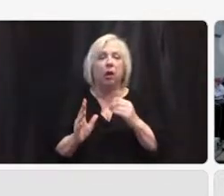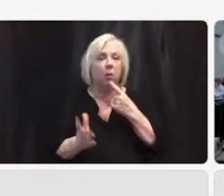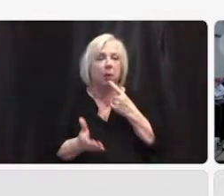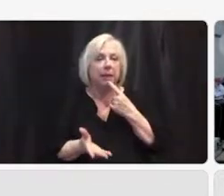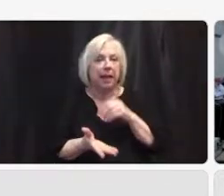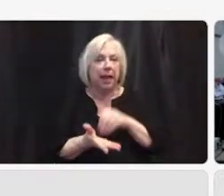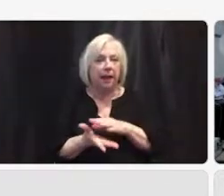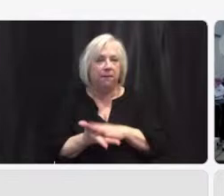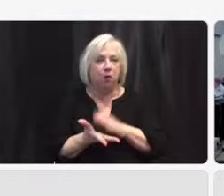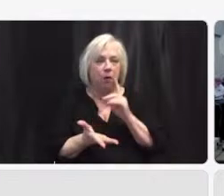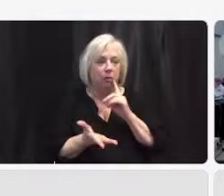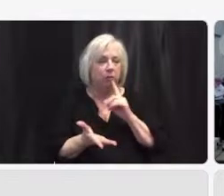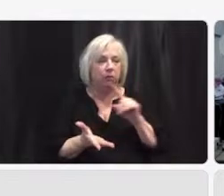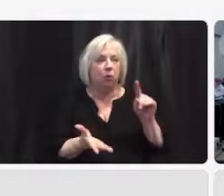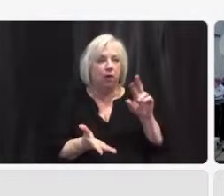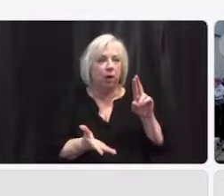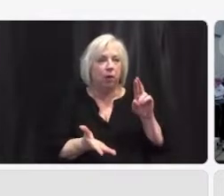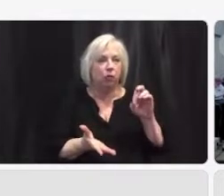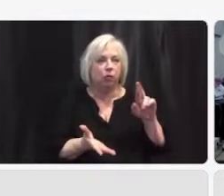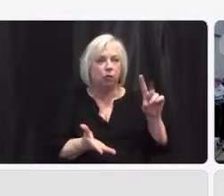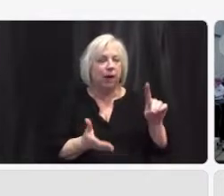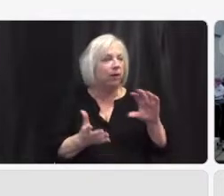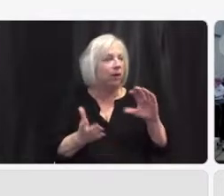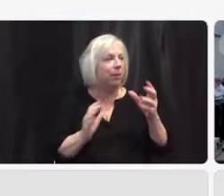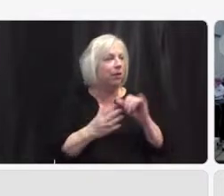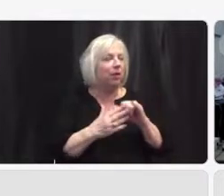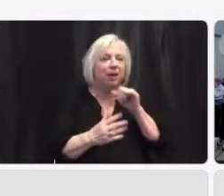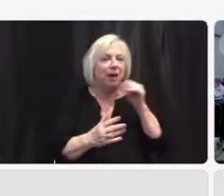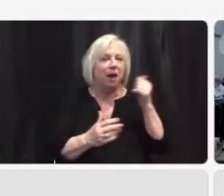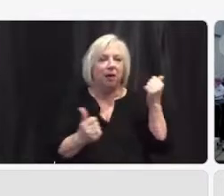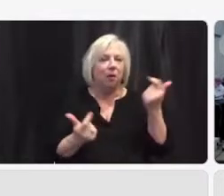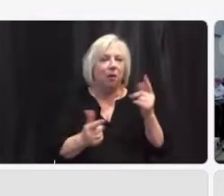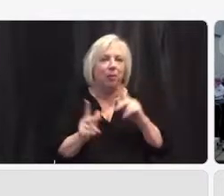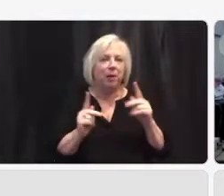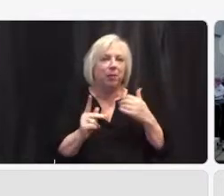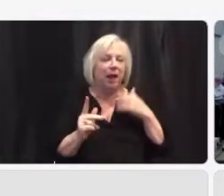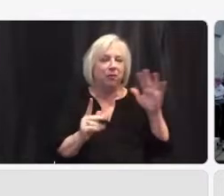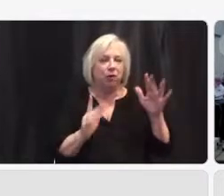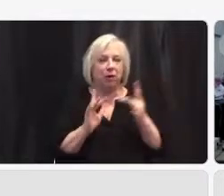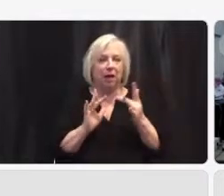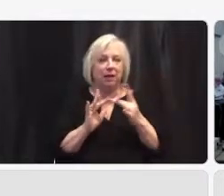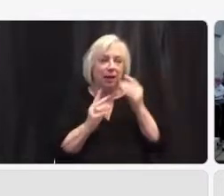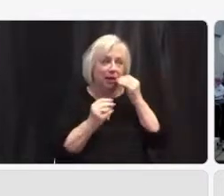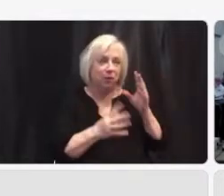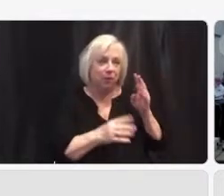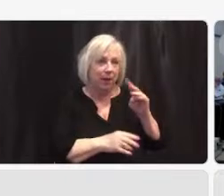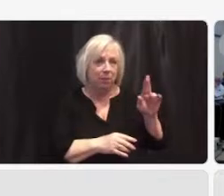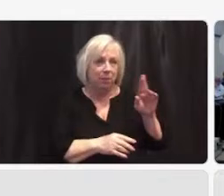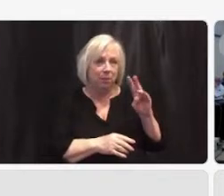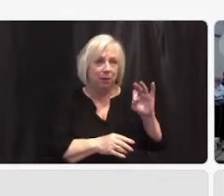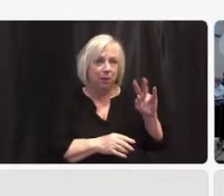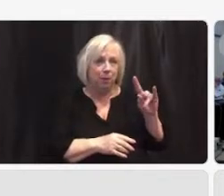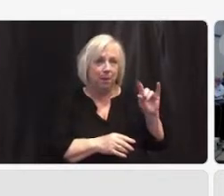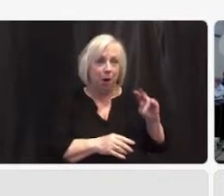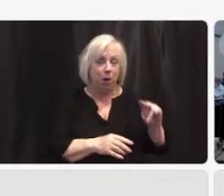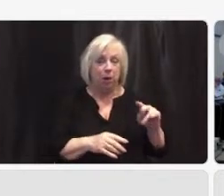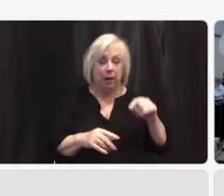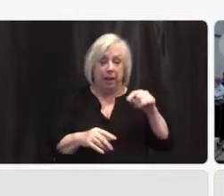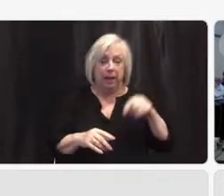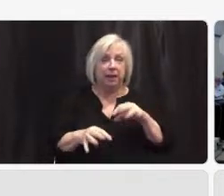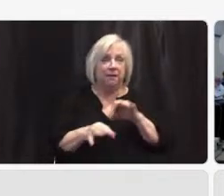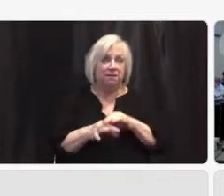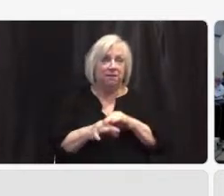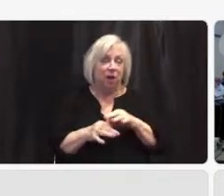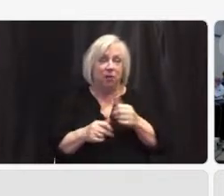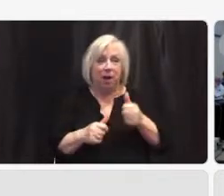record. It appears to be, Mr. Martin, that everyone doesn't have your contact information, and I don't know if this is going to get approved or not, but